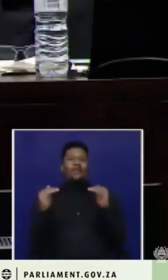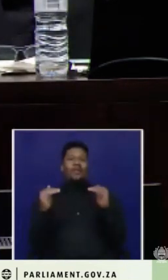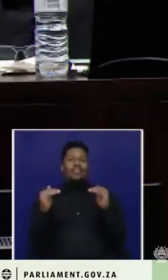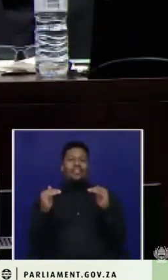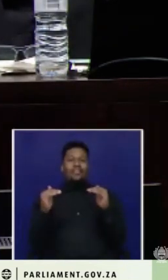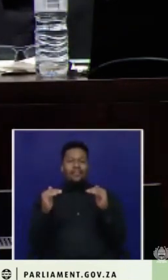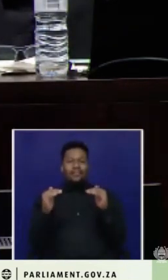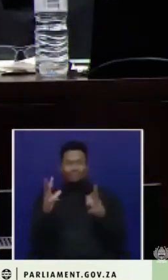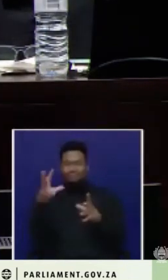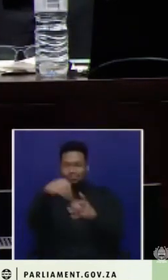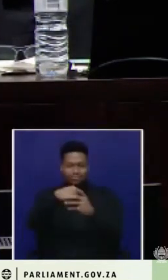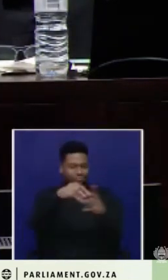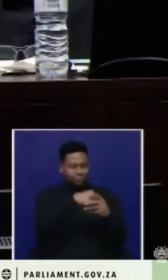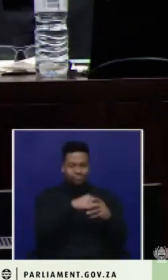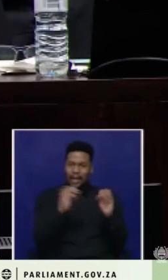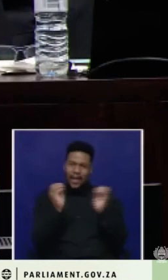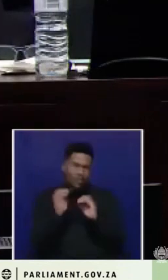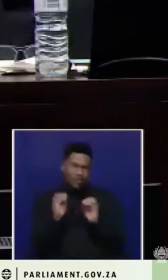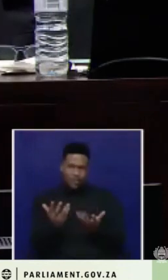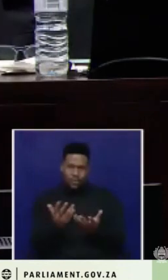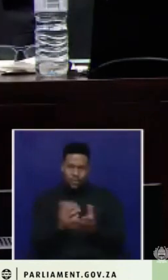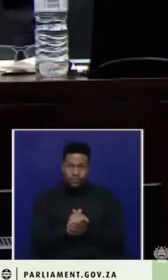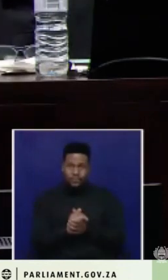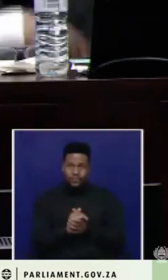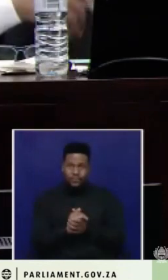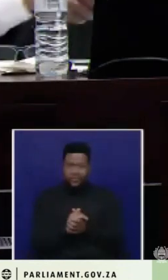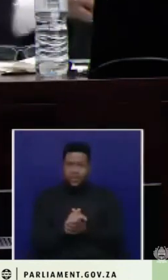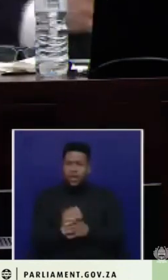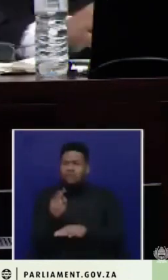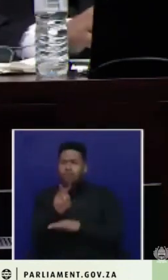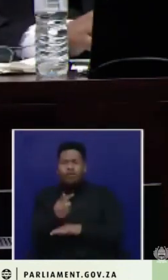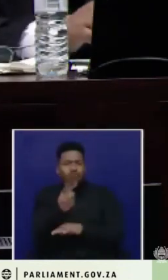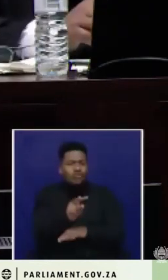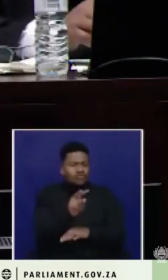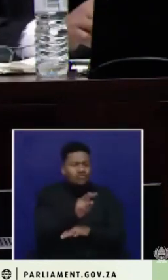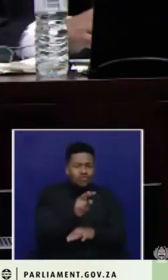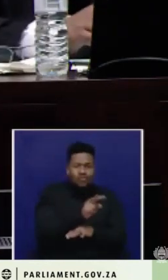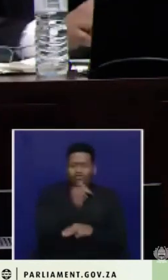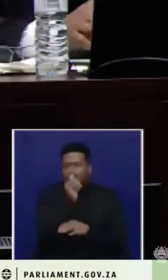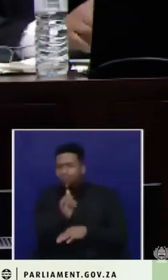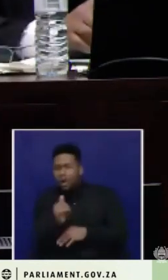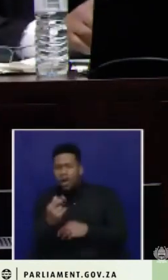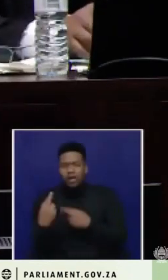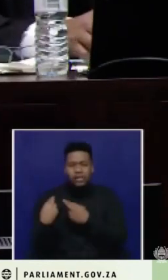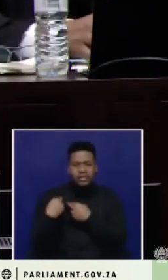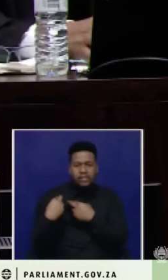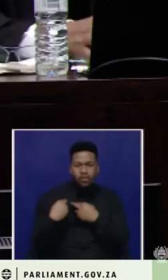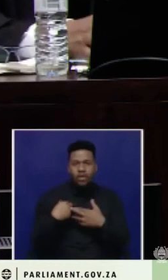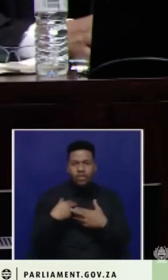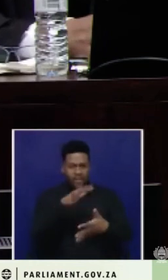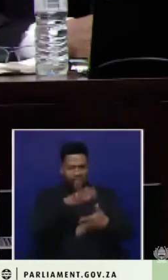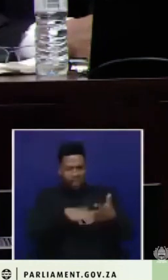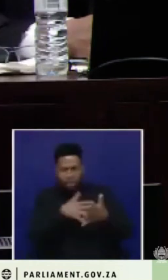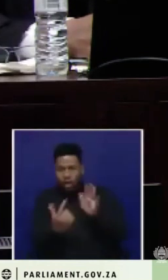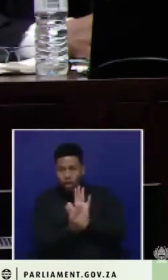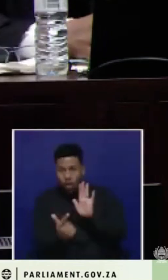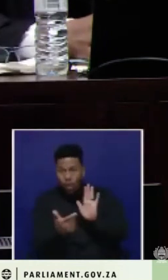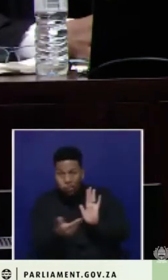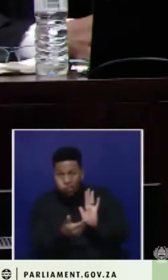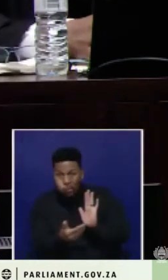leadership, and struggling to implement effective monitoring and accountability frameworks. People with